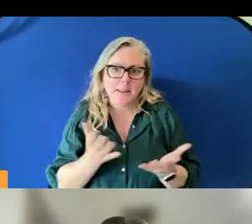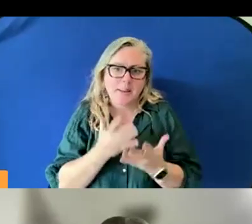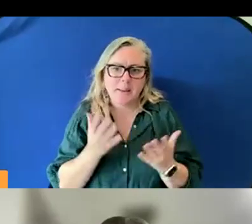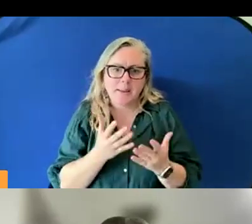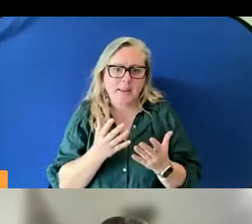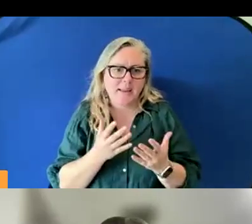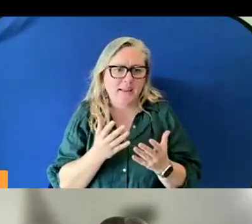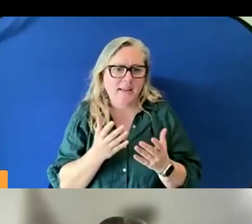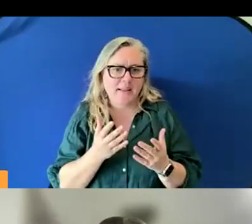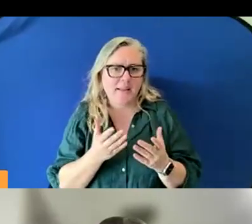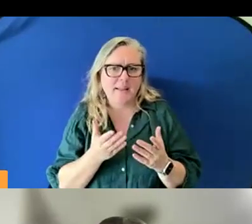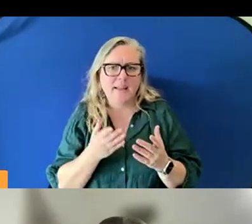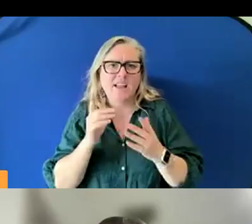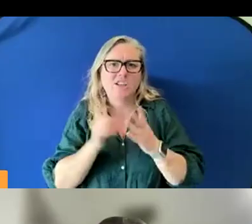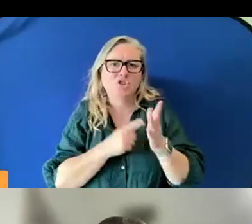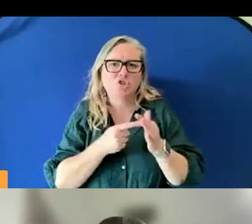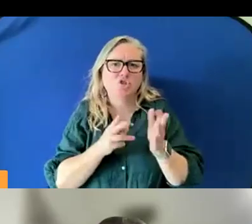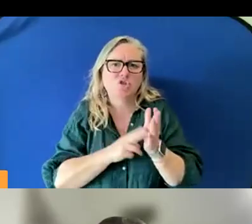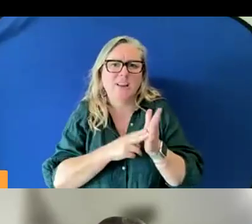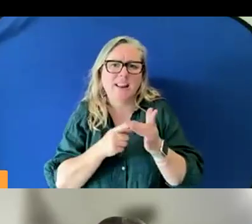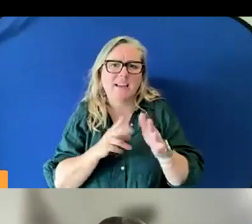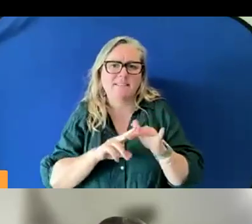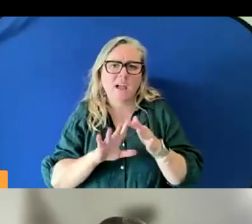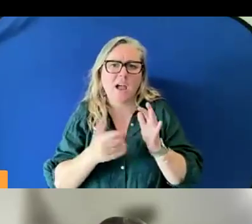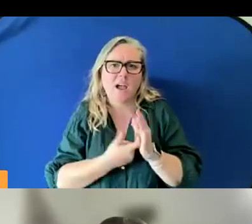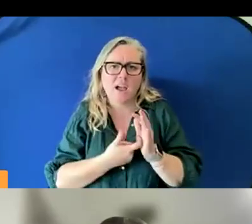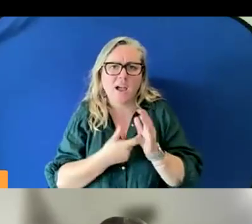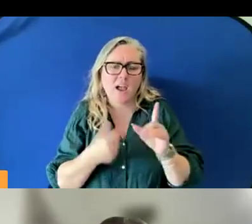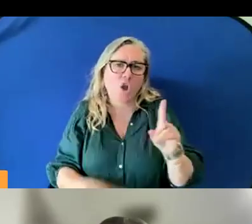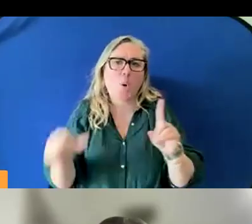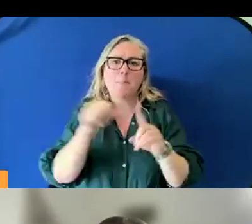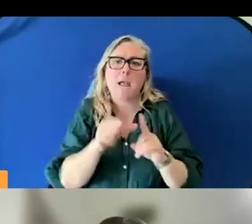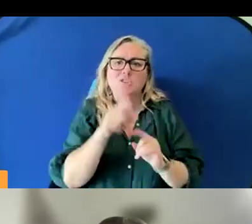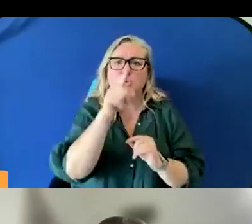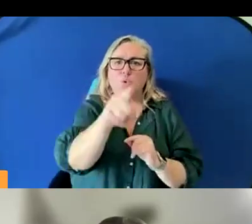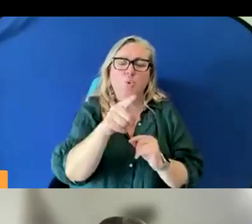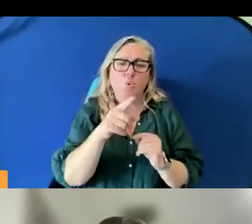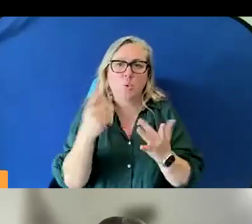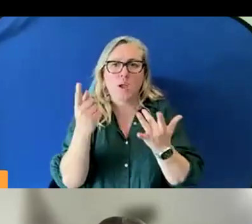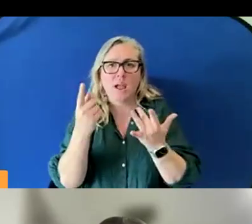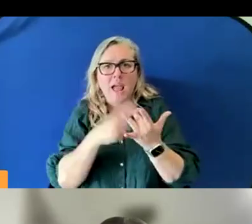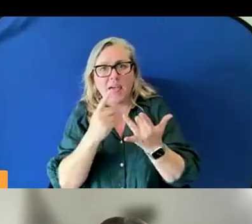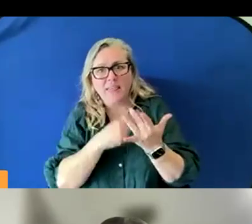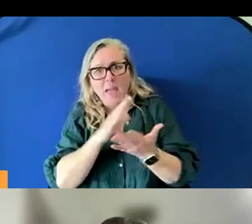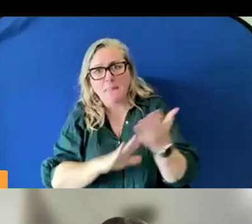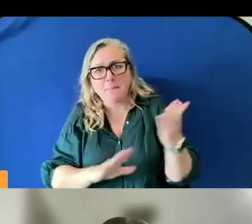Jennifer, I'll go back to you. What message do you hope other parents and caregivers will take away from the resources?